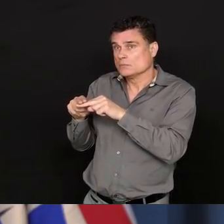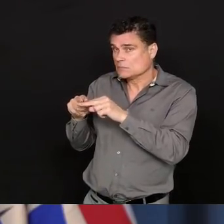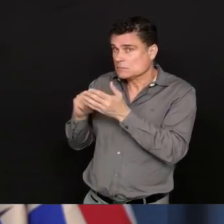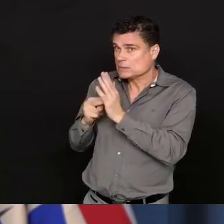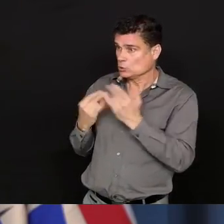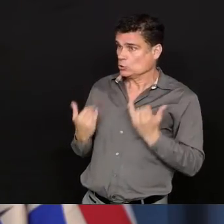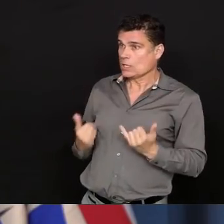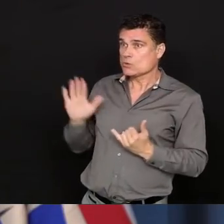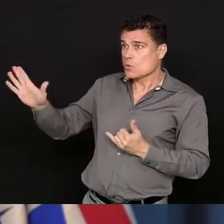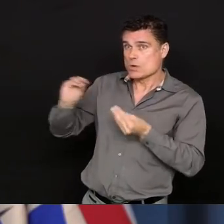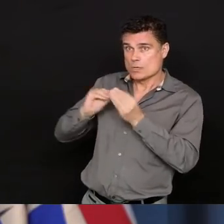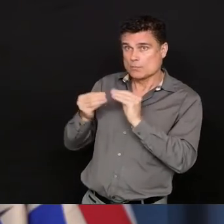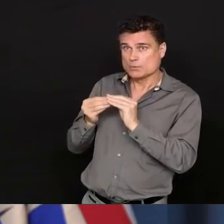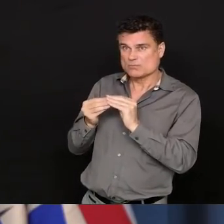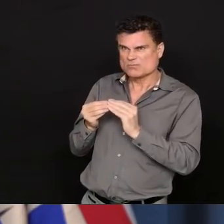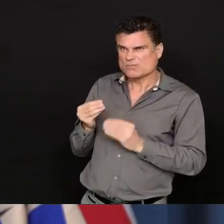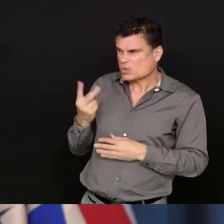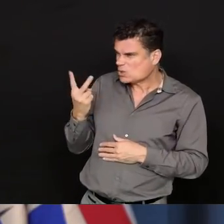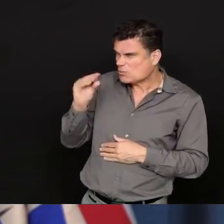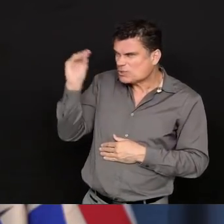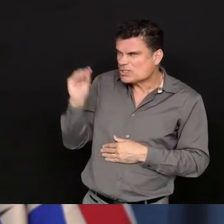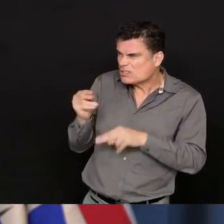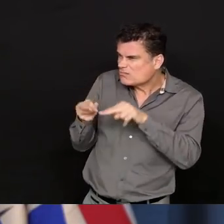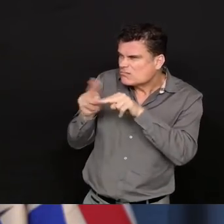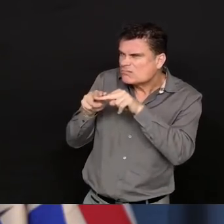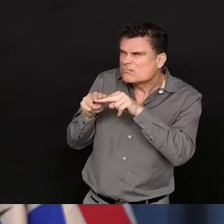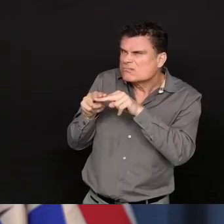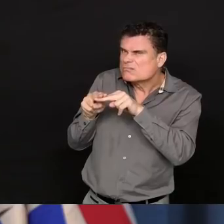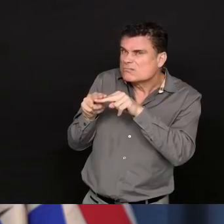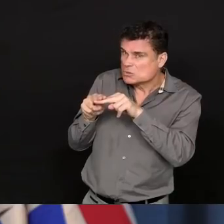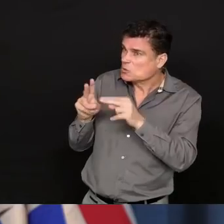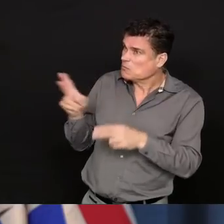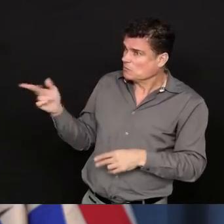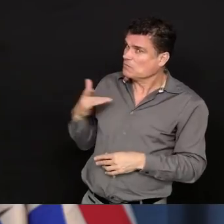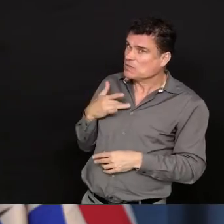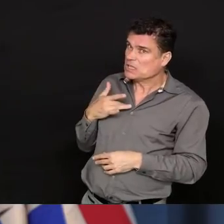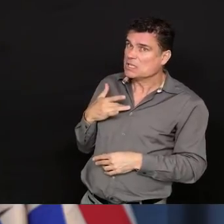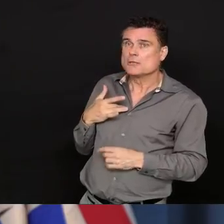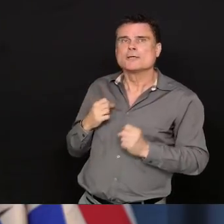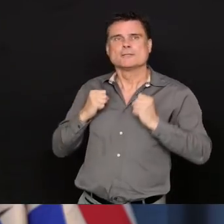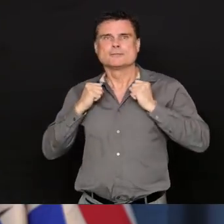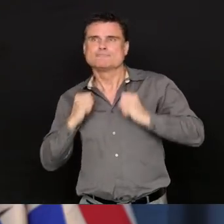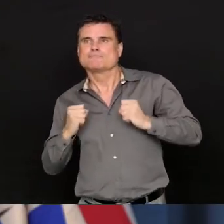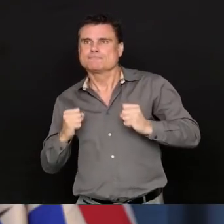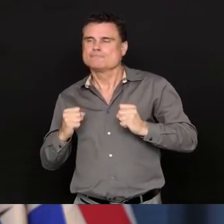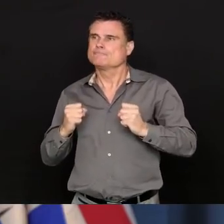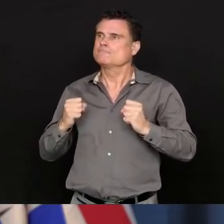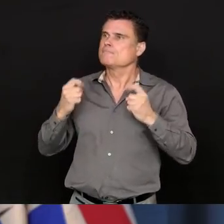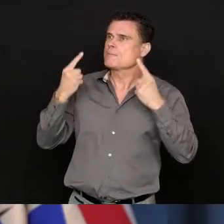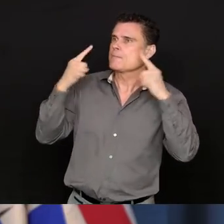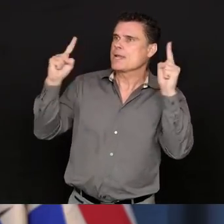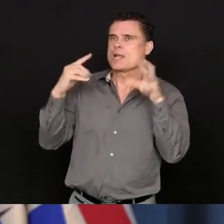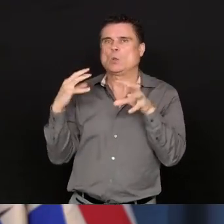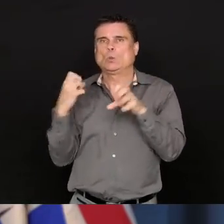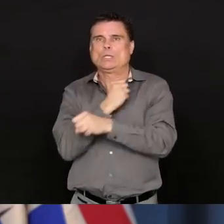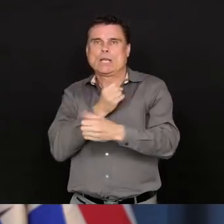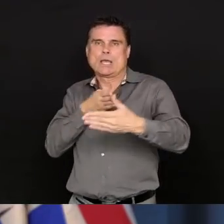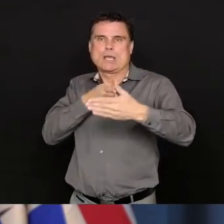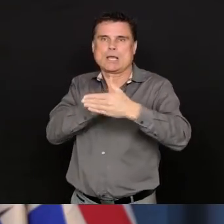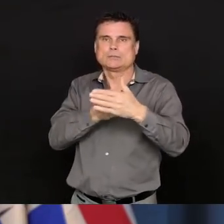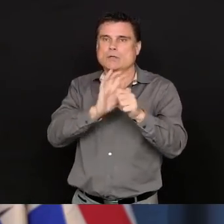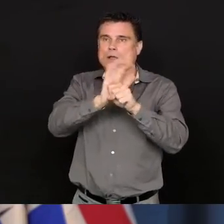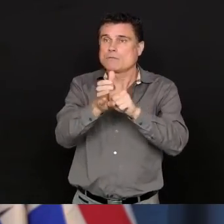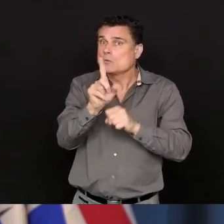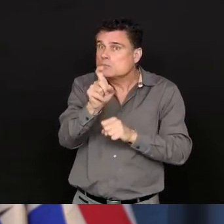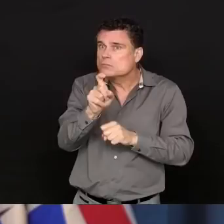I don't think I'm ready to say anything is a win yet, but every day that we have been bending that curve is a good thing.